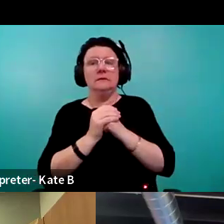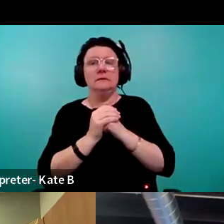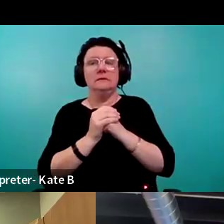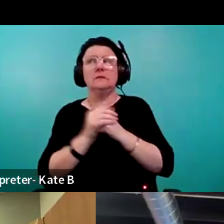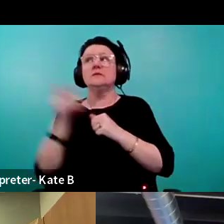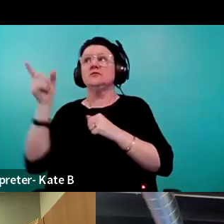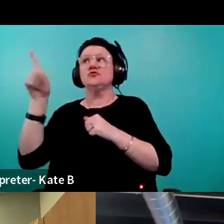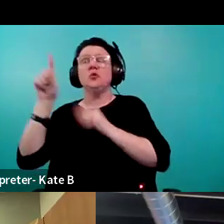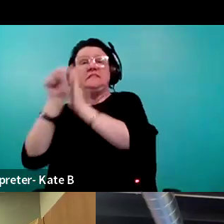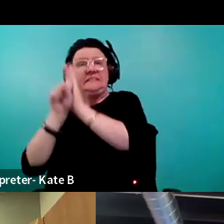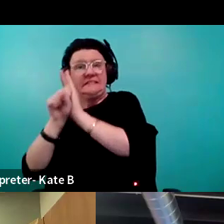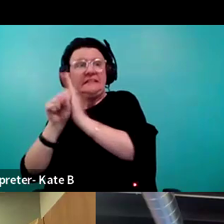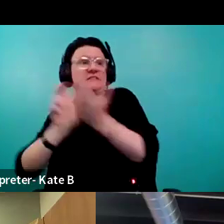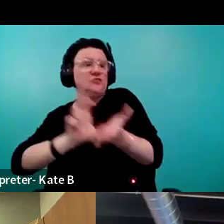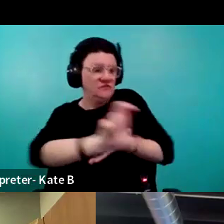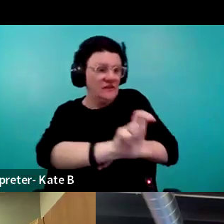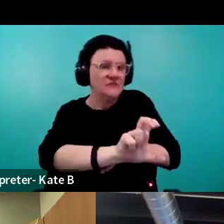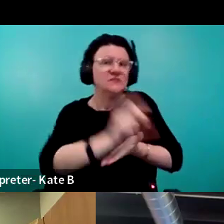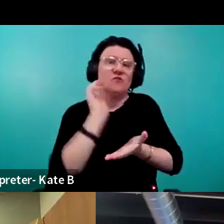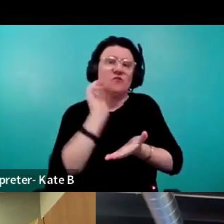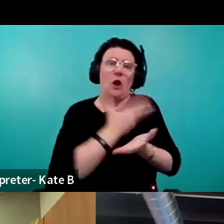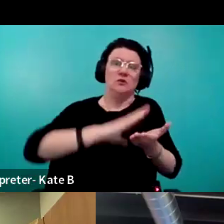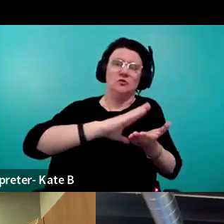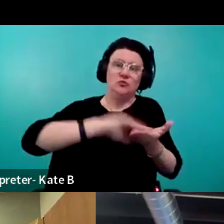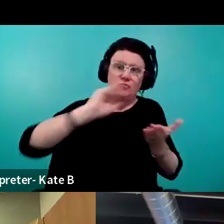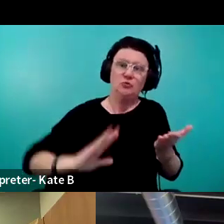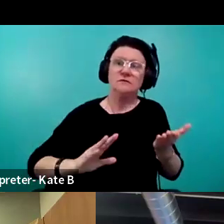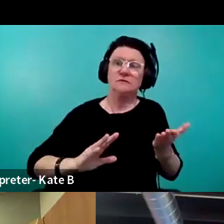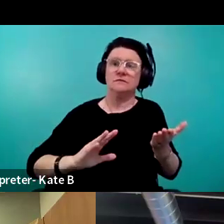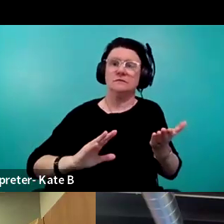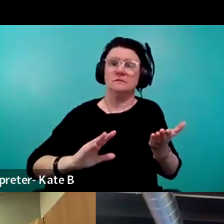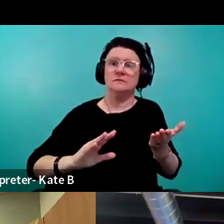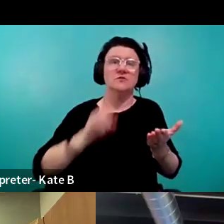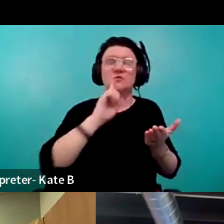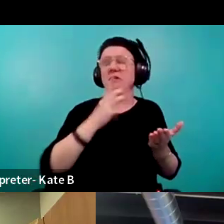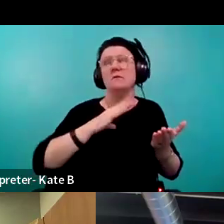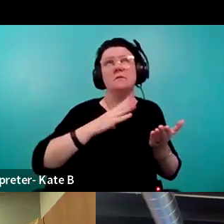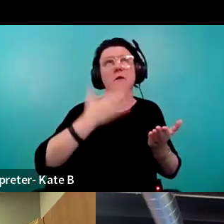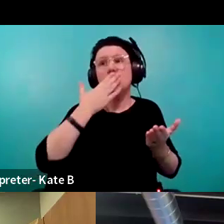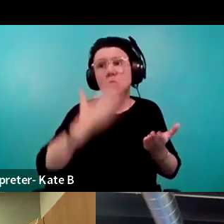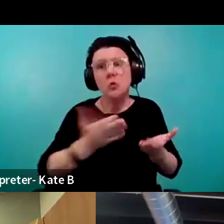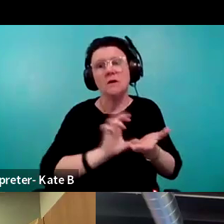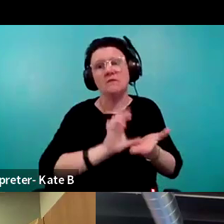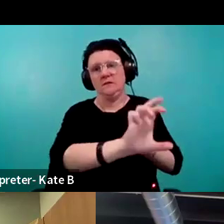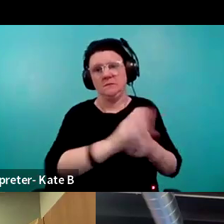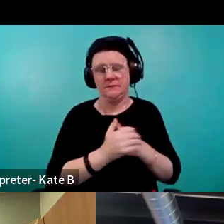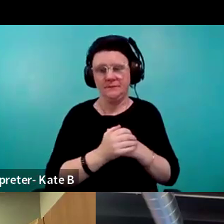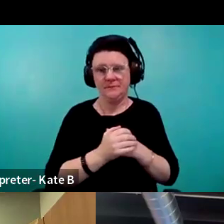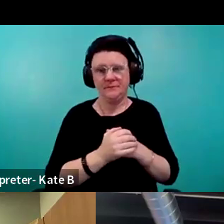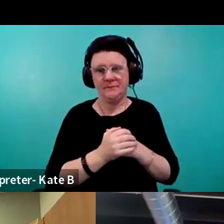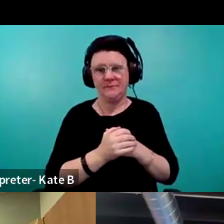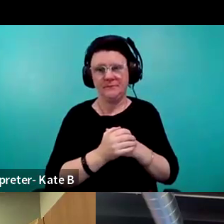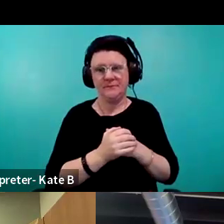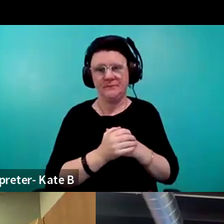the students for Iowa, I think it's a great investment, and